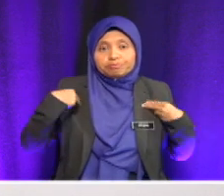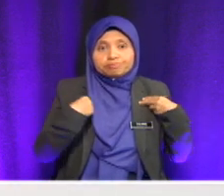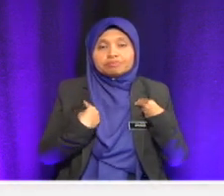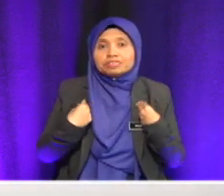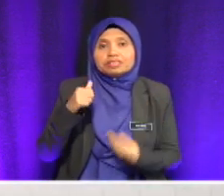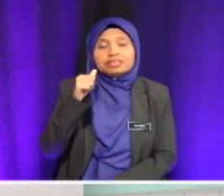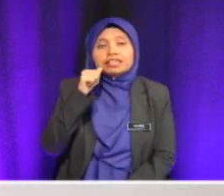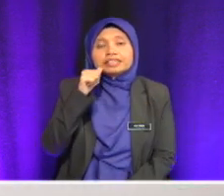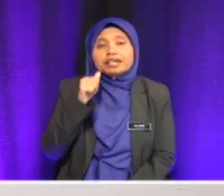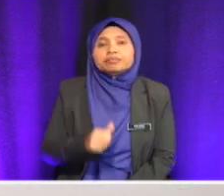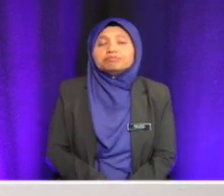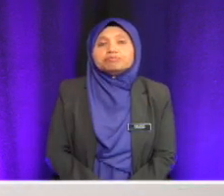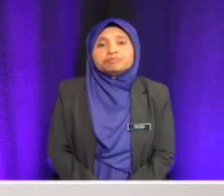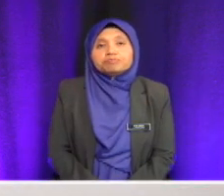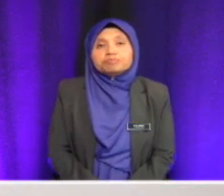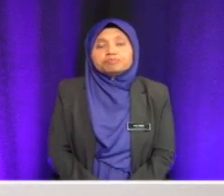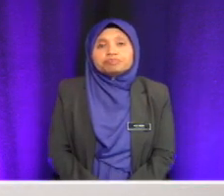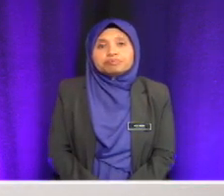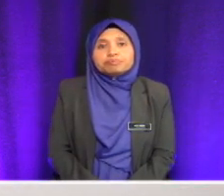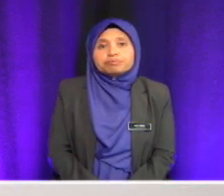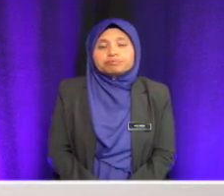or Laili? Okay, Ahna.